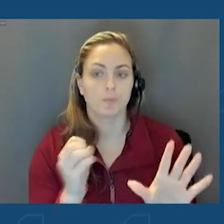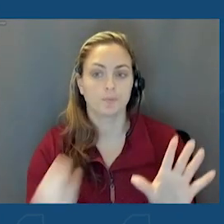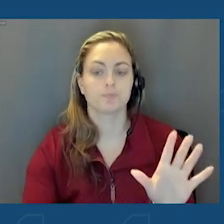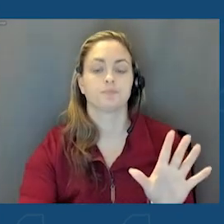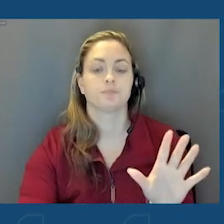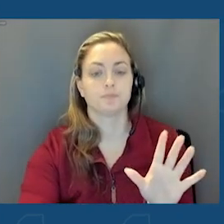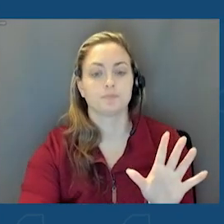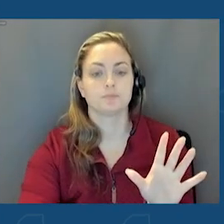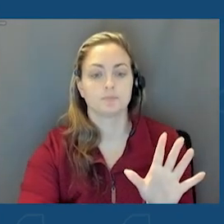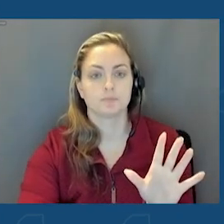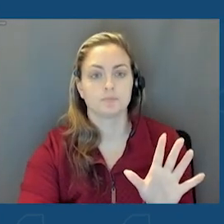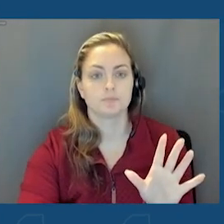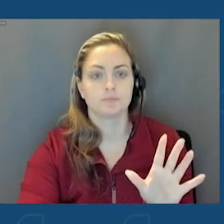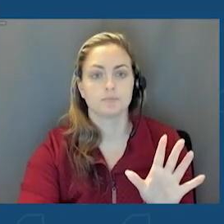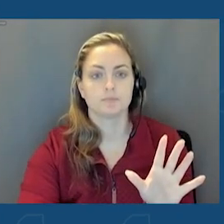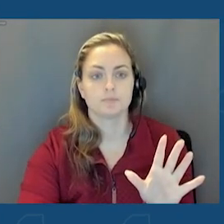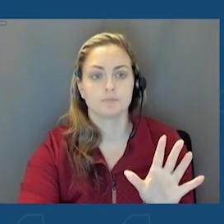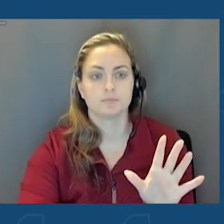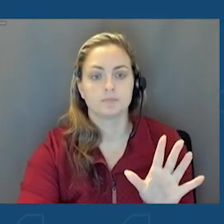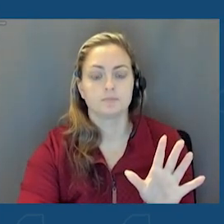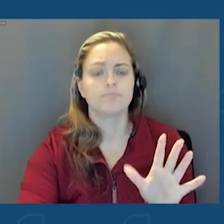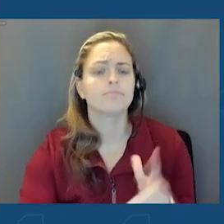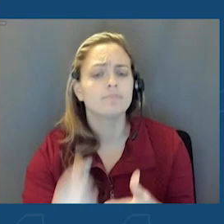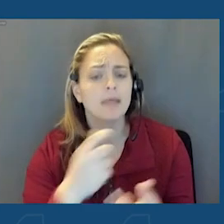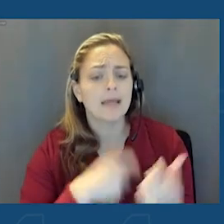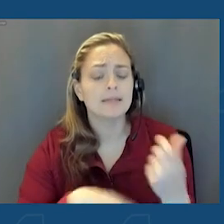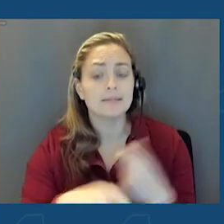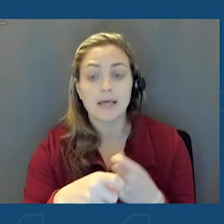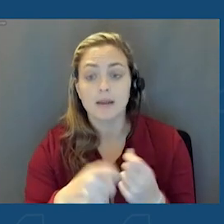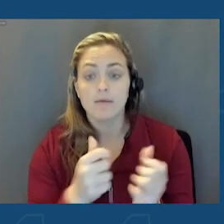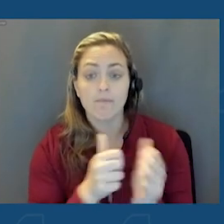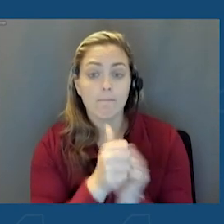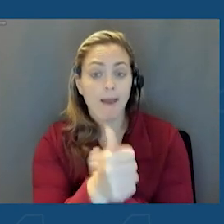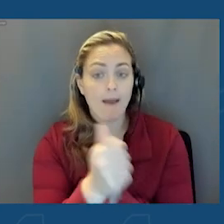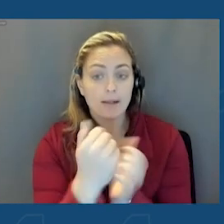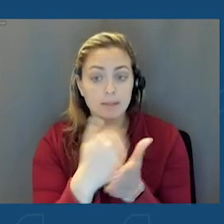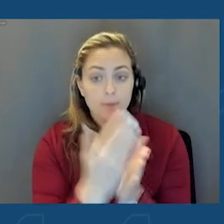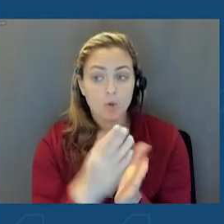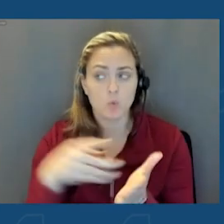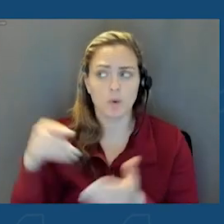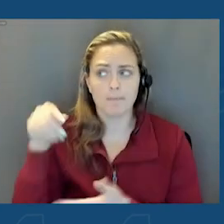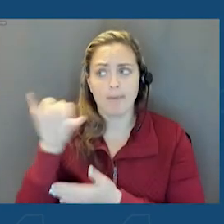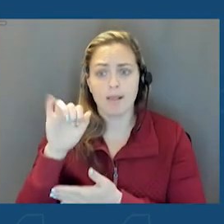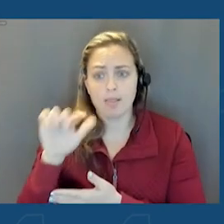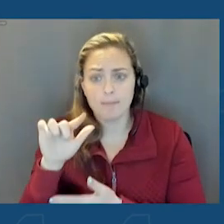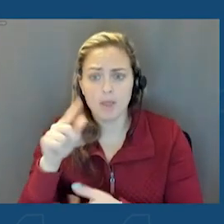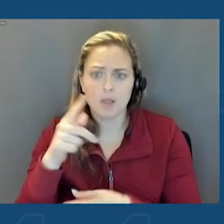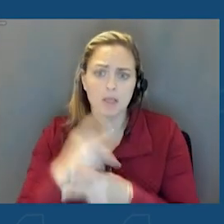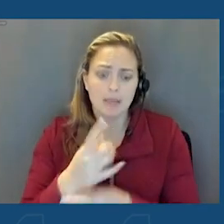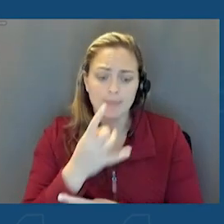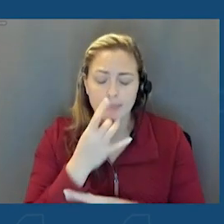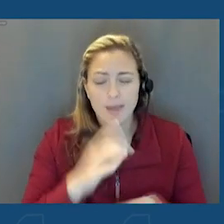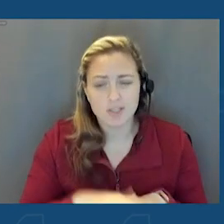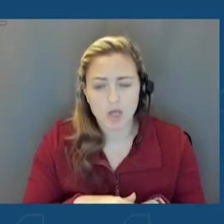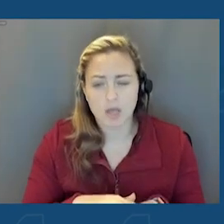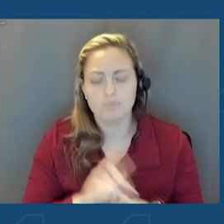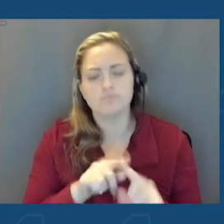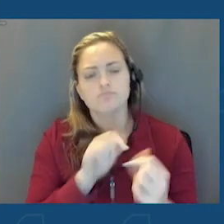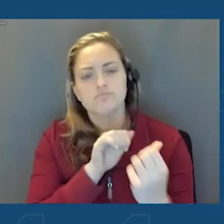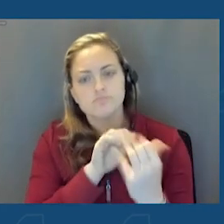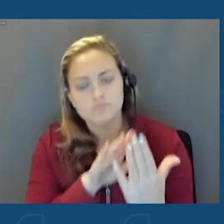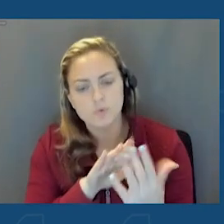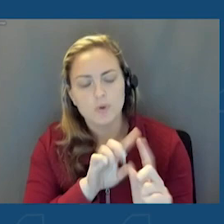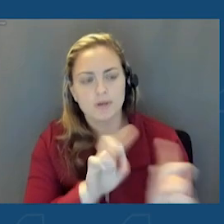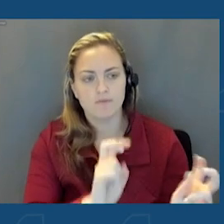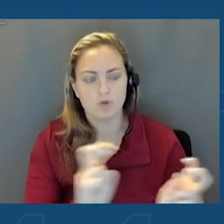So instead of passing a budget that would pay the bills and keep the lights on, she addressed those issues,